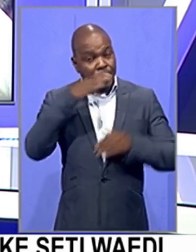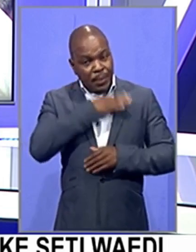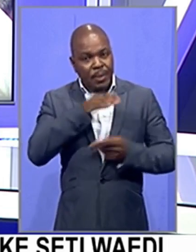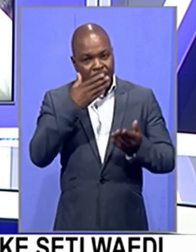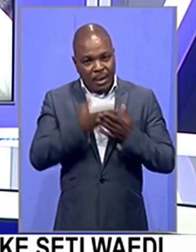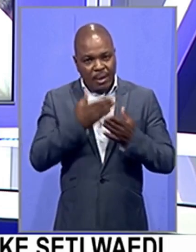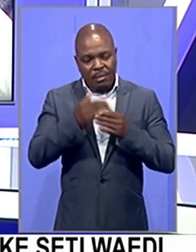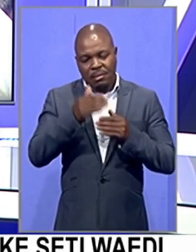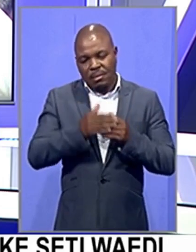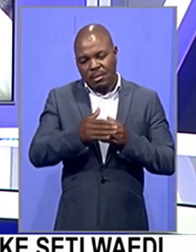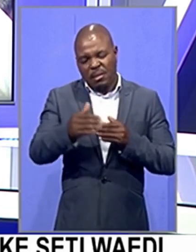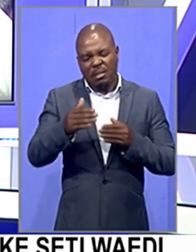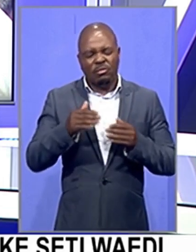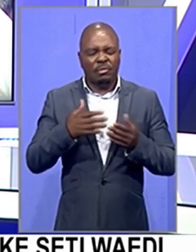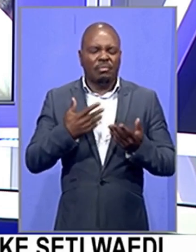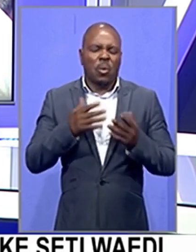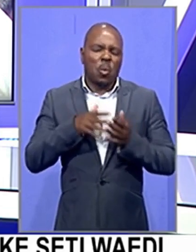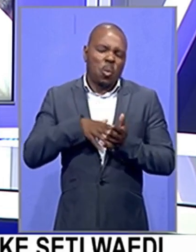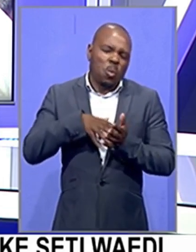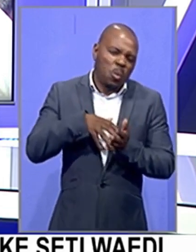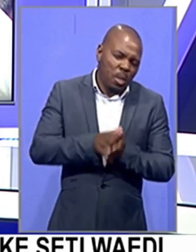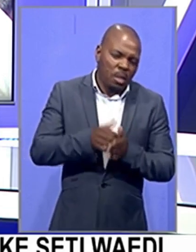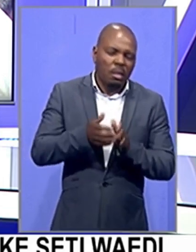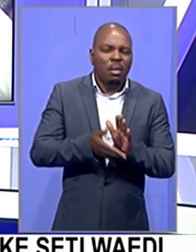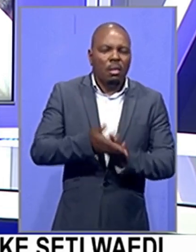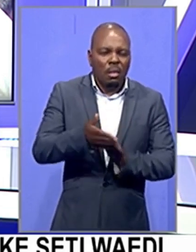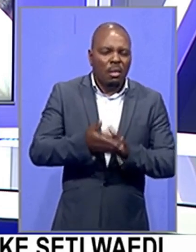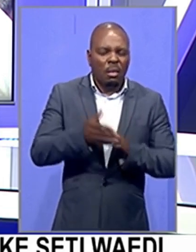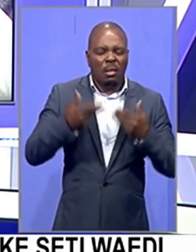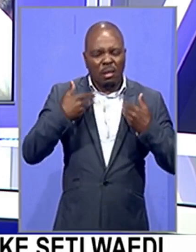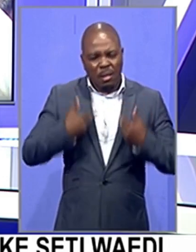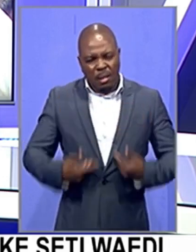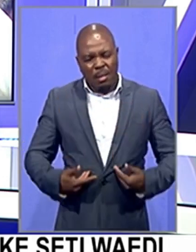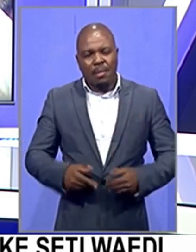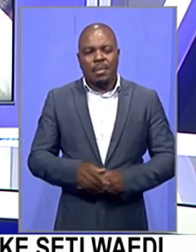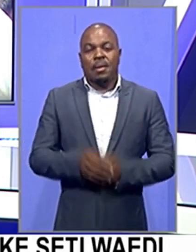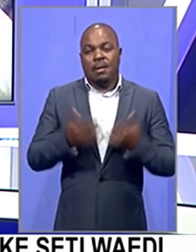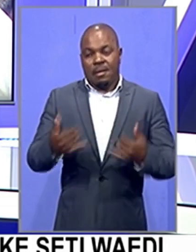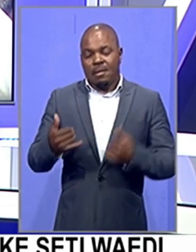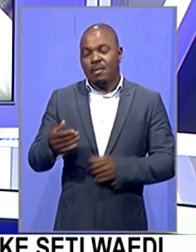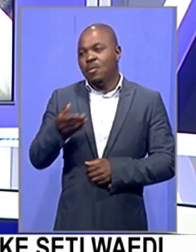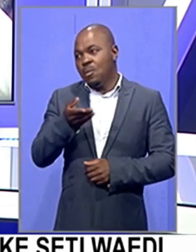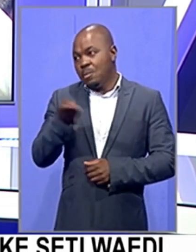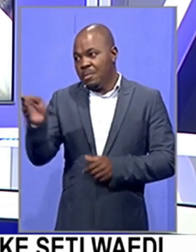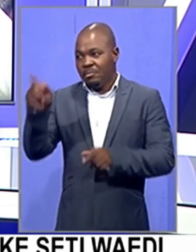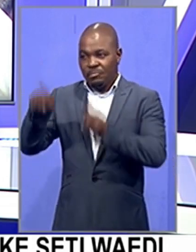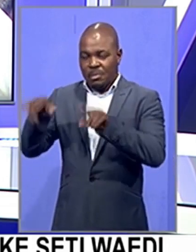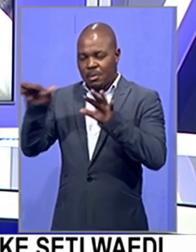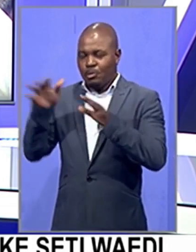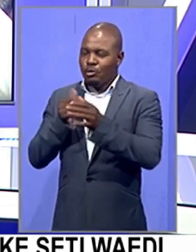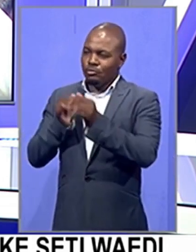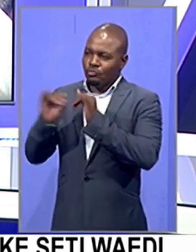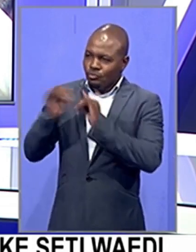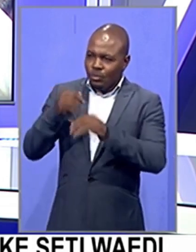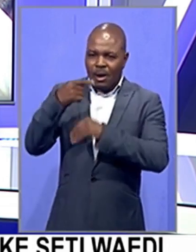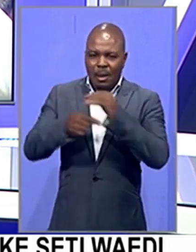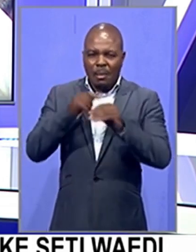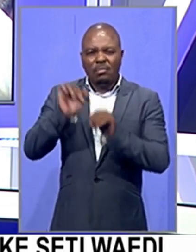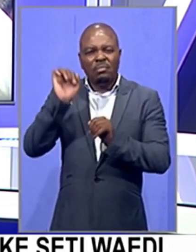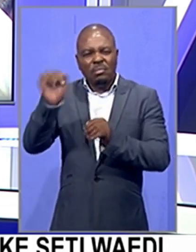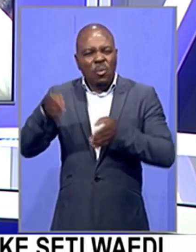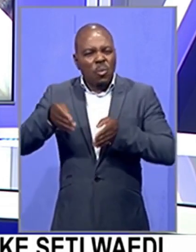hlohlelela go felelwa ke maatla le go goga ga boima ga mmele. Re boledišane le batho bao ba fapafapanego ka tsela ya